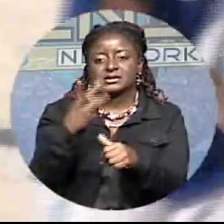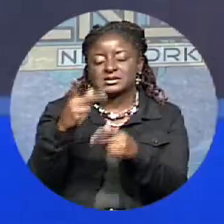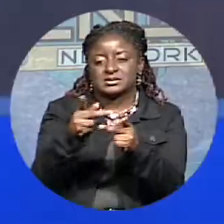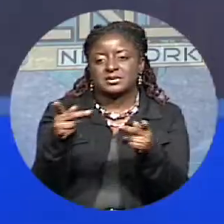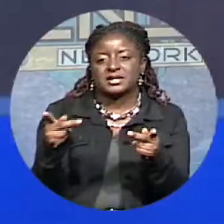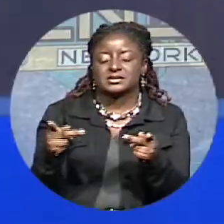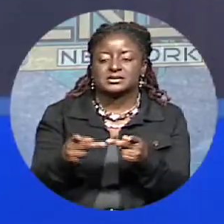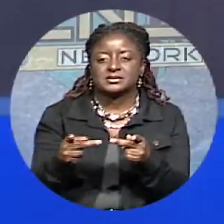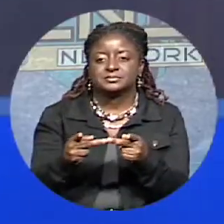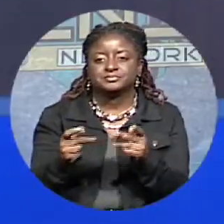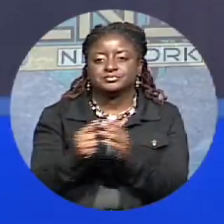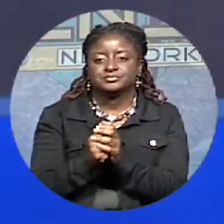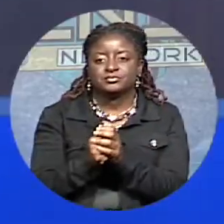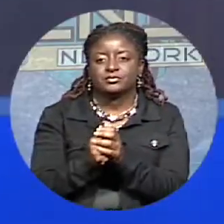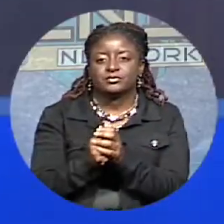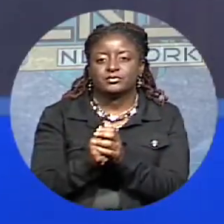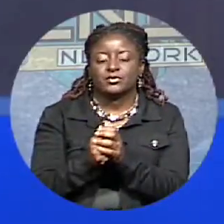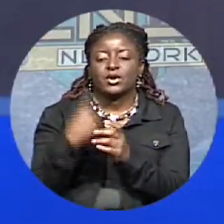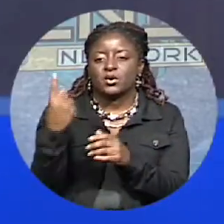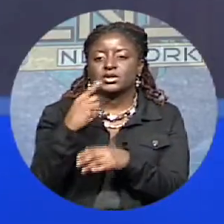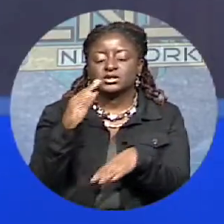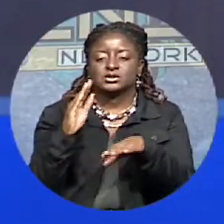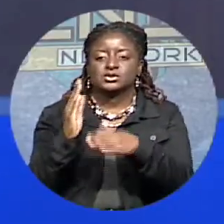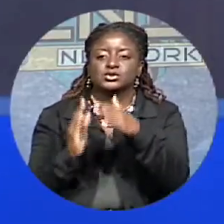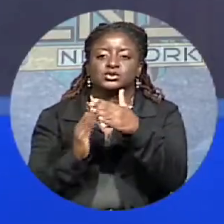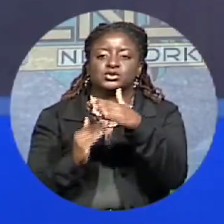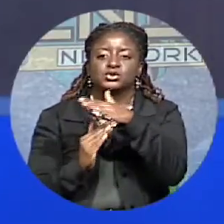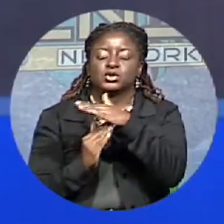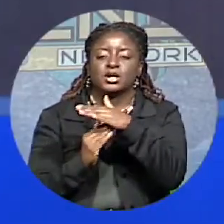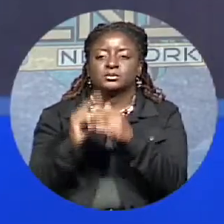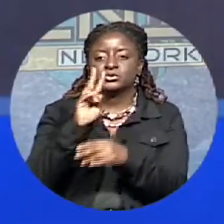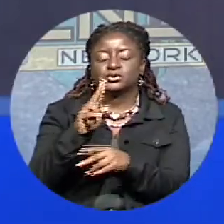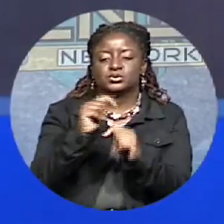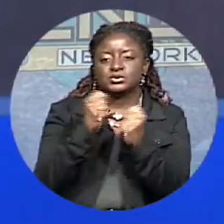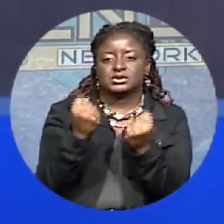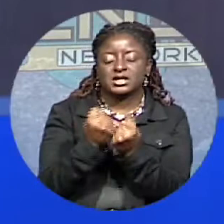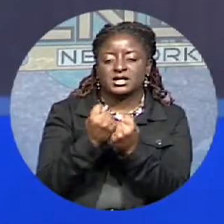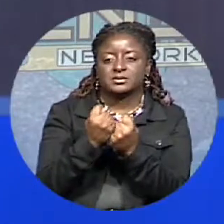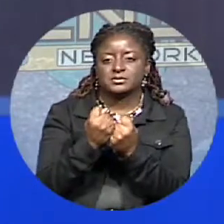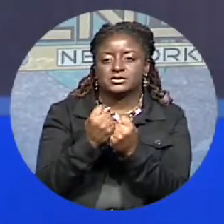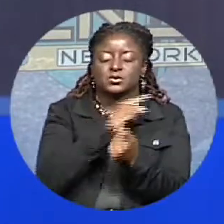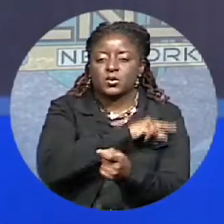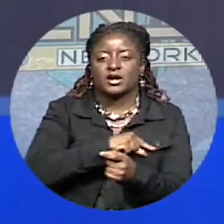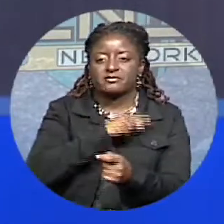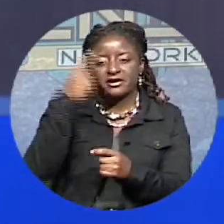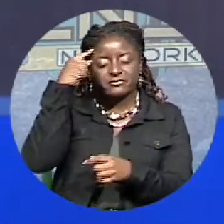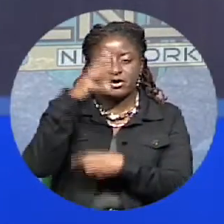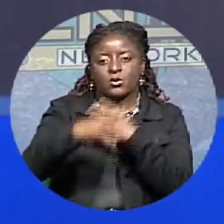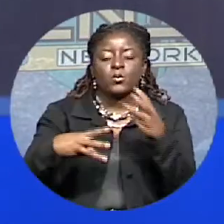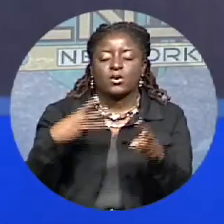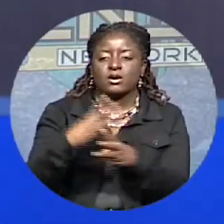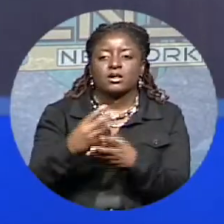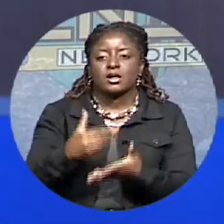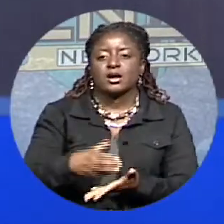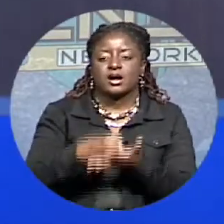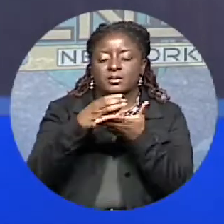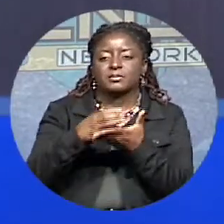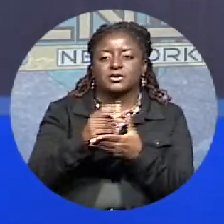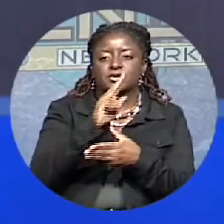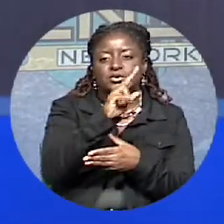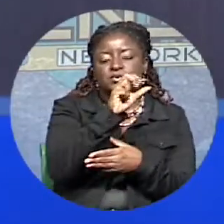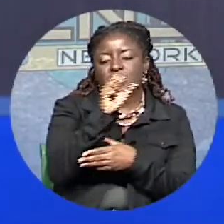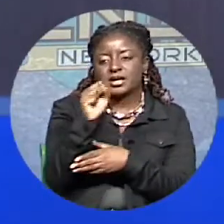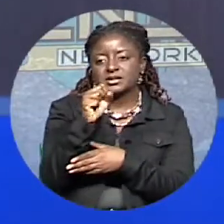place. Now, of course, only the top 2 teams from this competition qualified for the World Cup in Tahiti. Those spots went to the